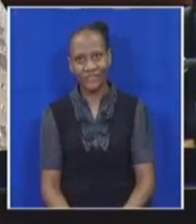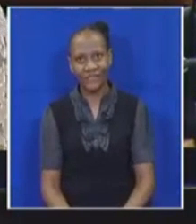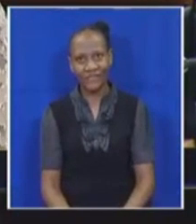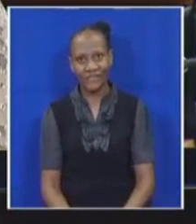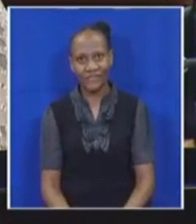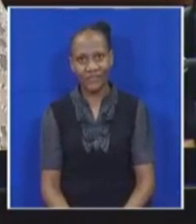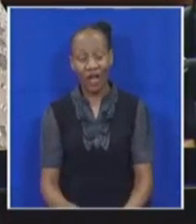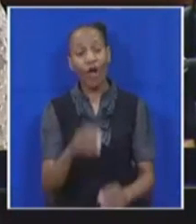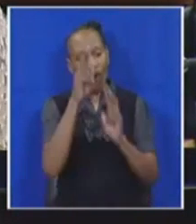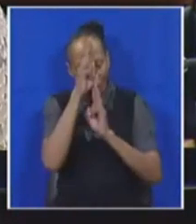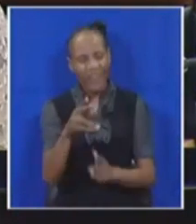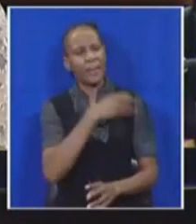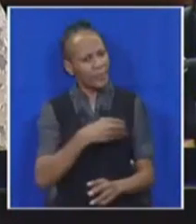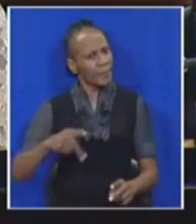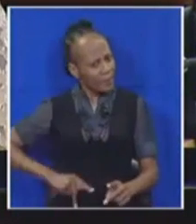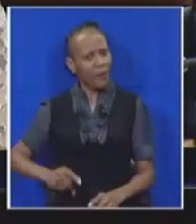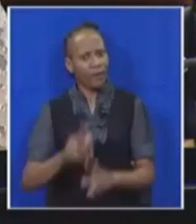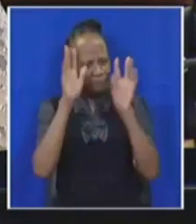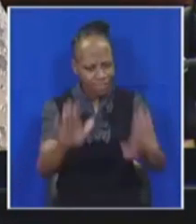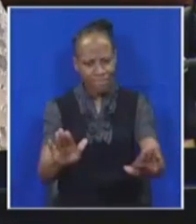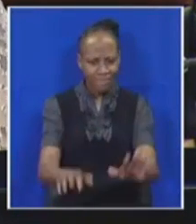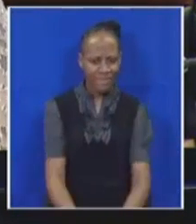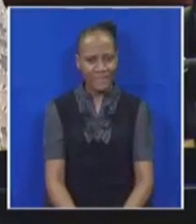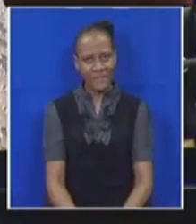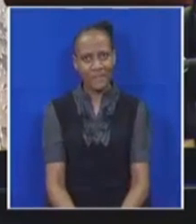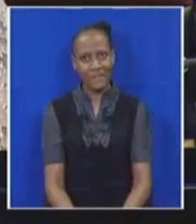Honourable Premier. Order.